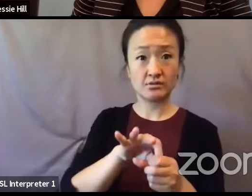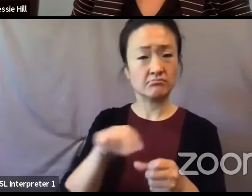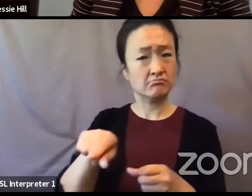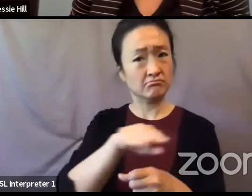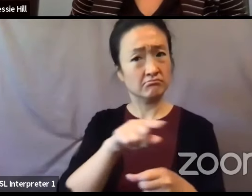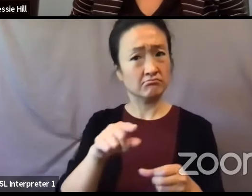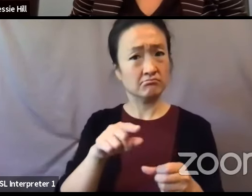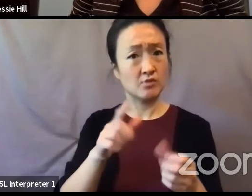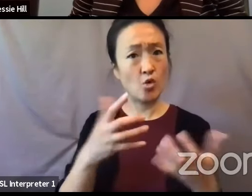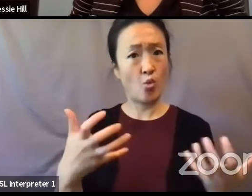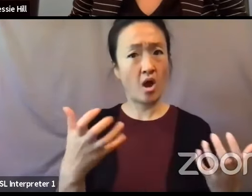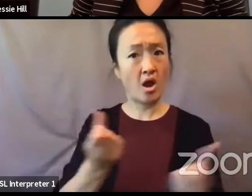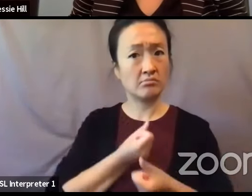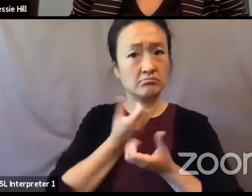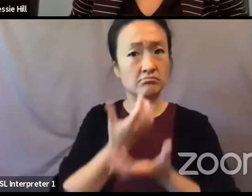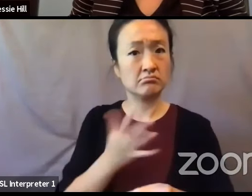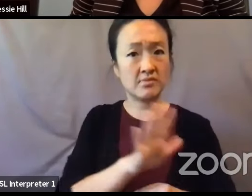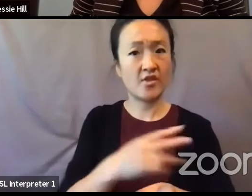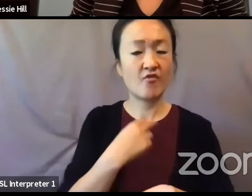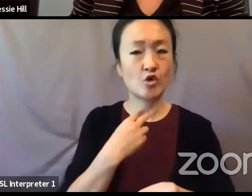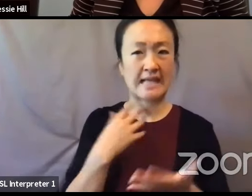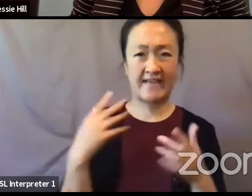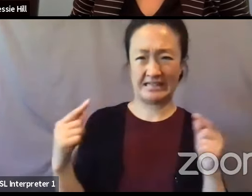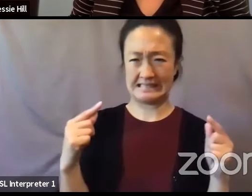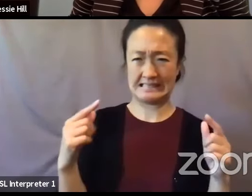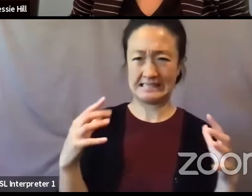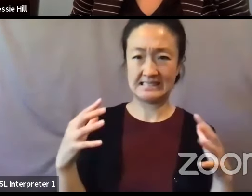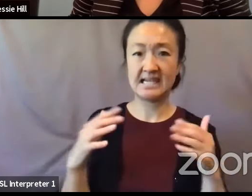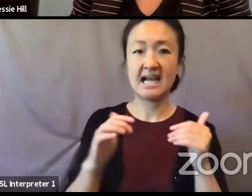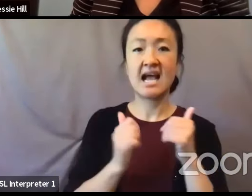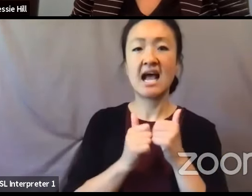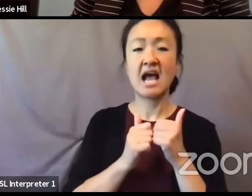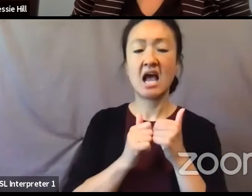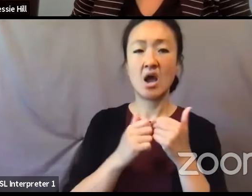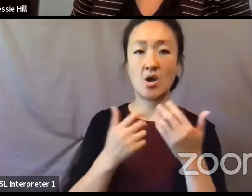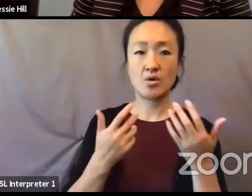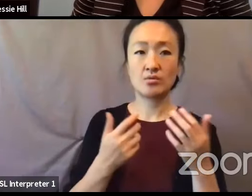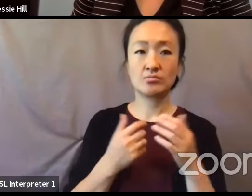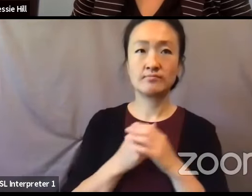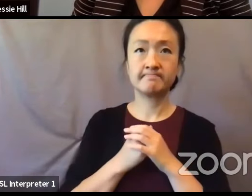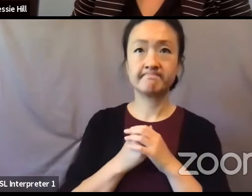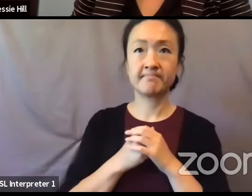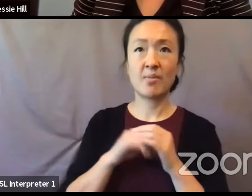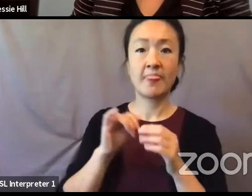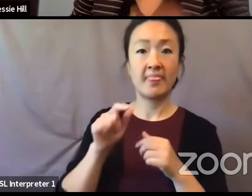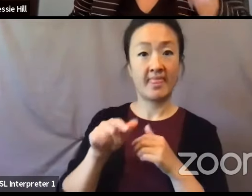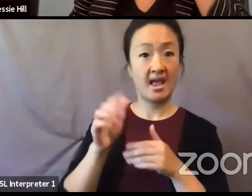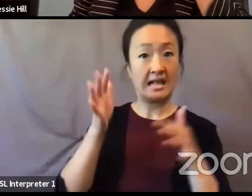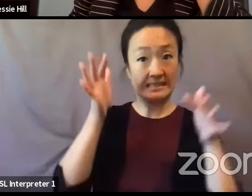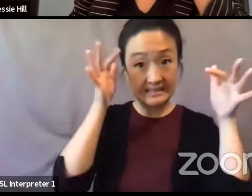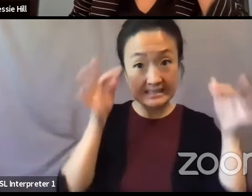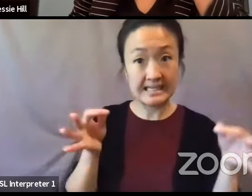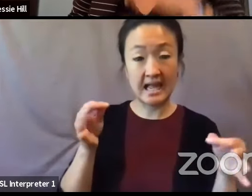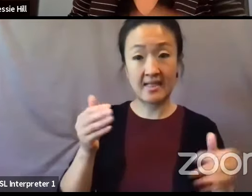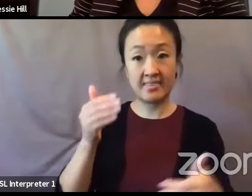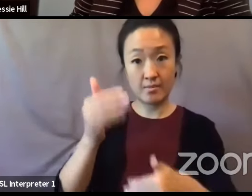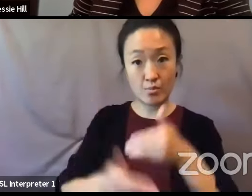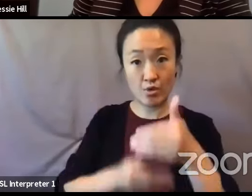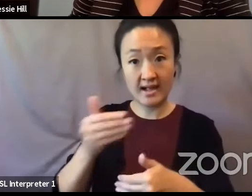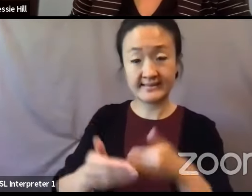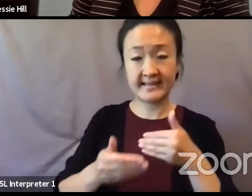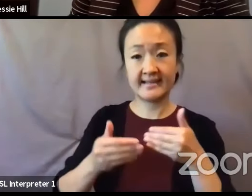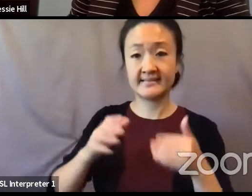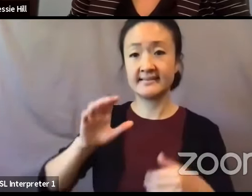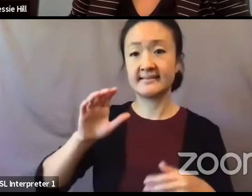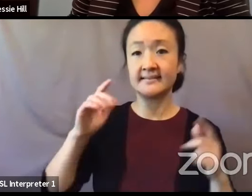But there's a tension there. How do you administer that process, that ceremony, and